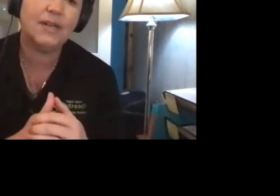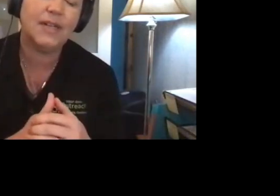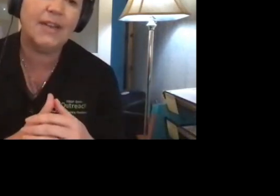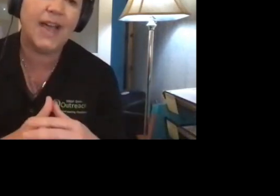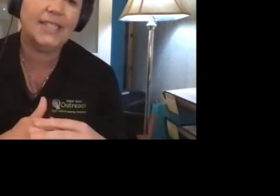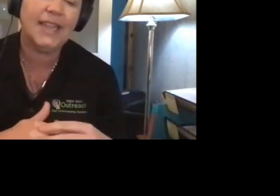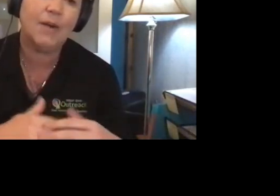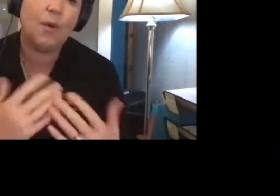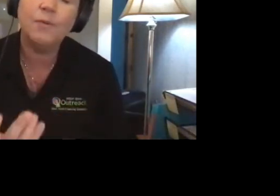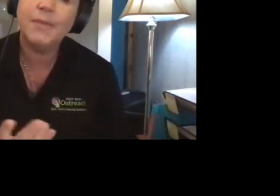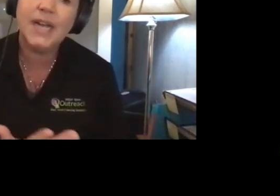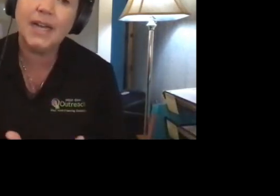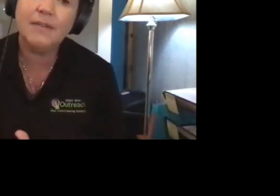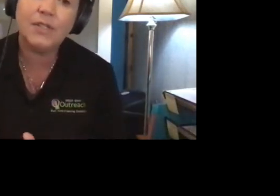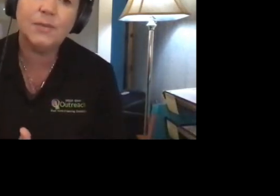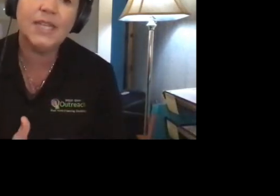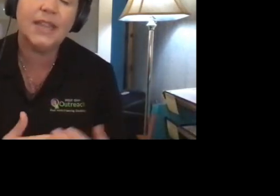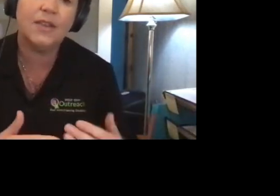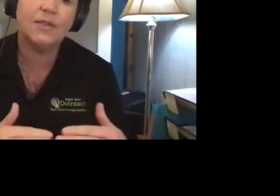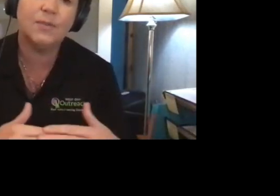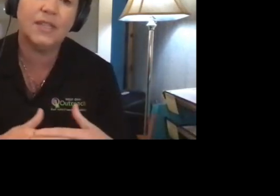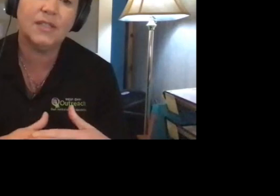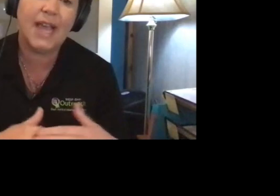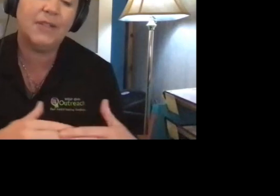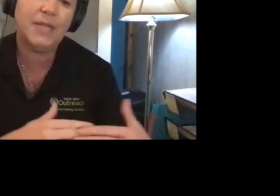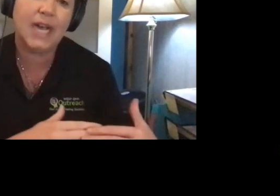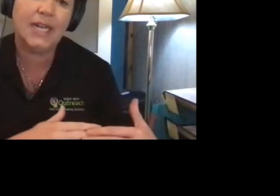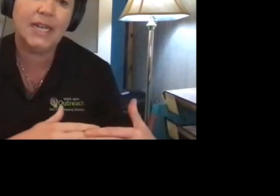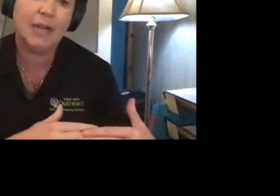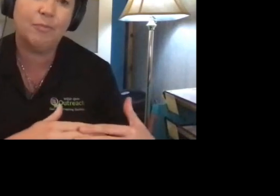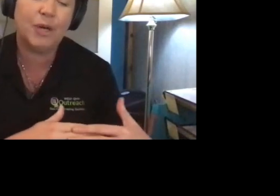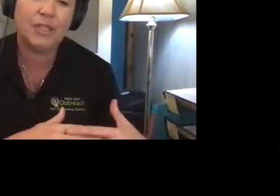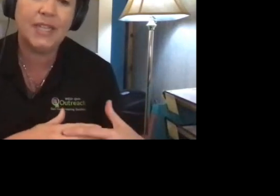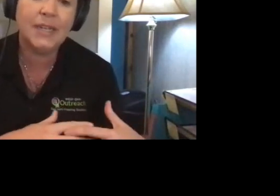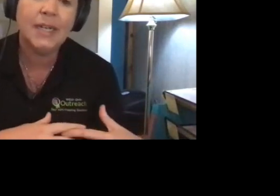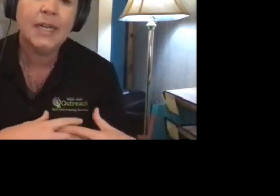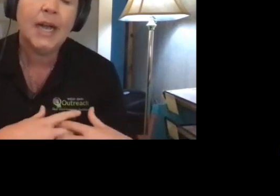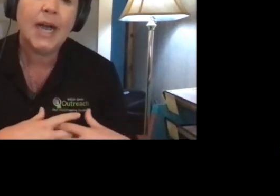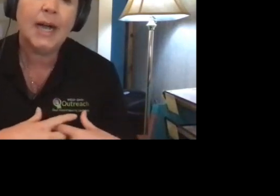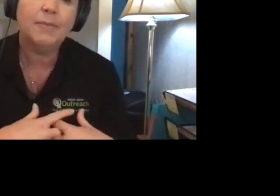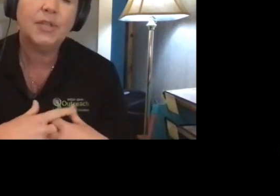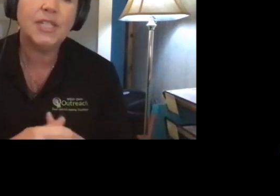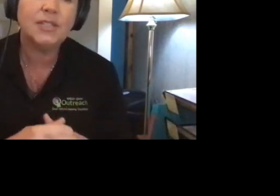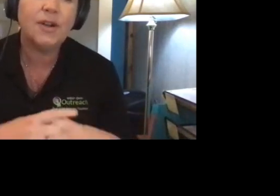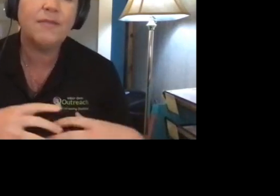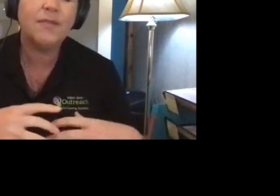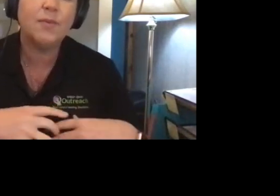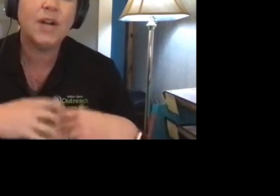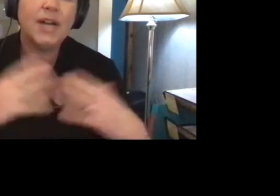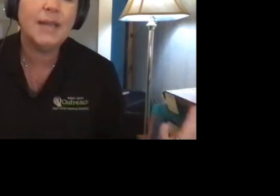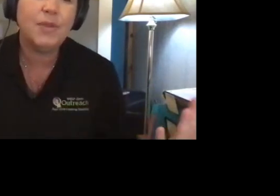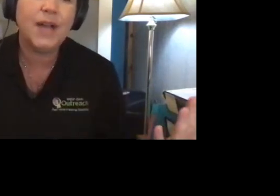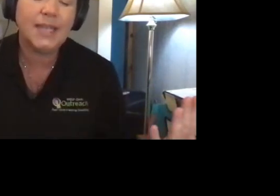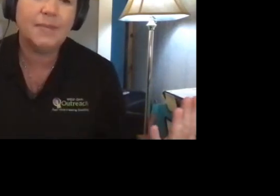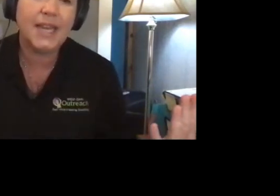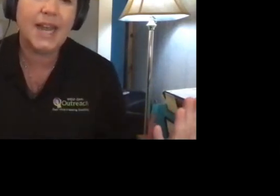toward advising that it won't be done virtually, that those will have to be done in person. So just sort of, we're going to